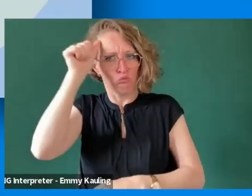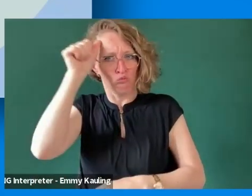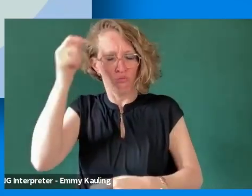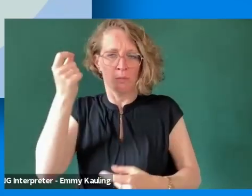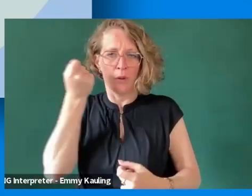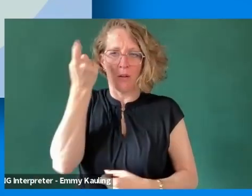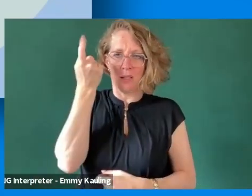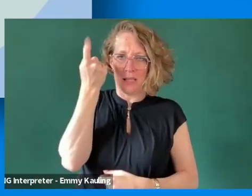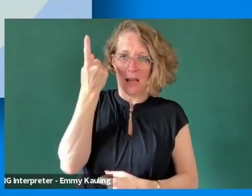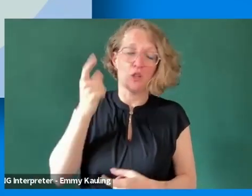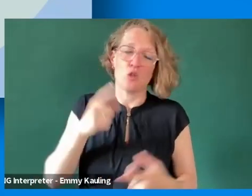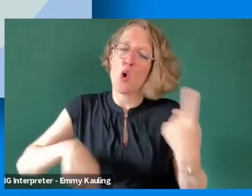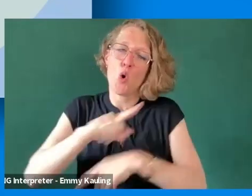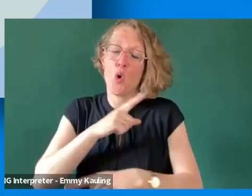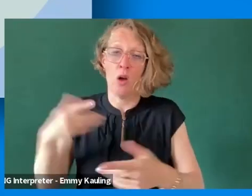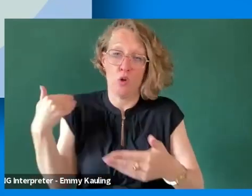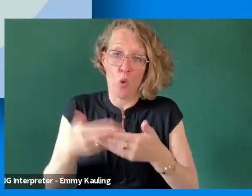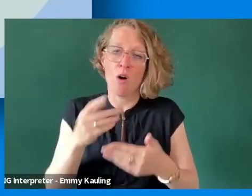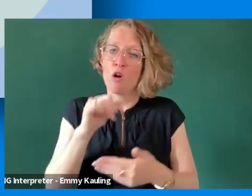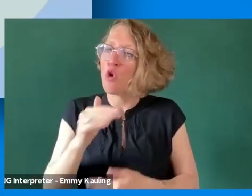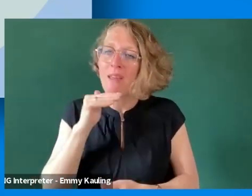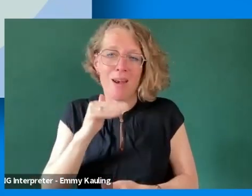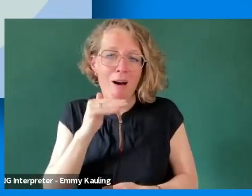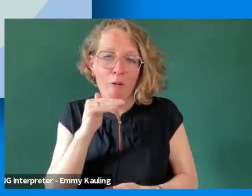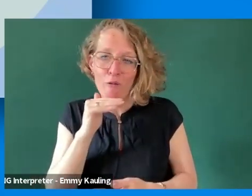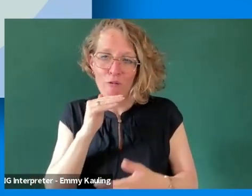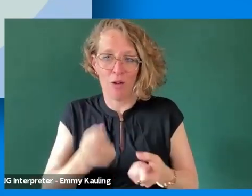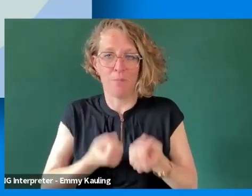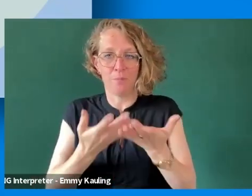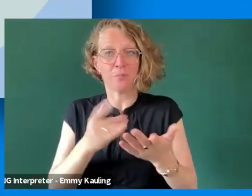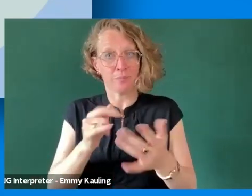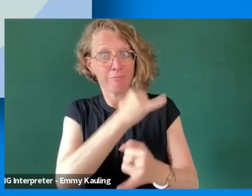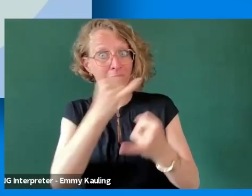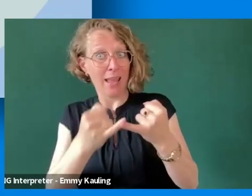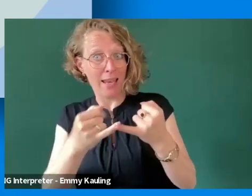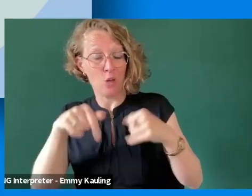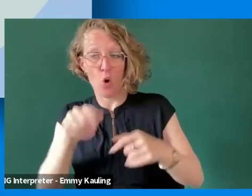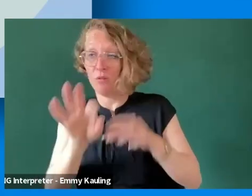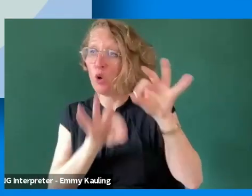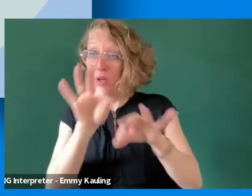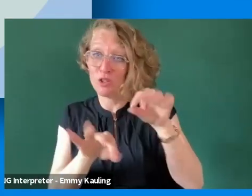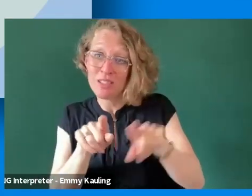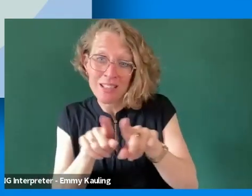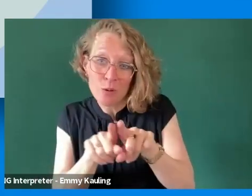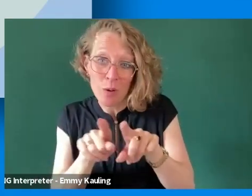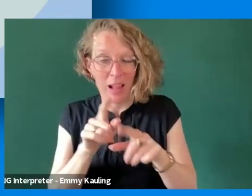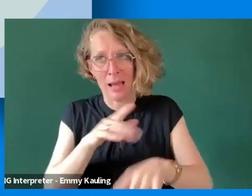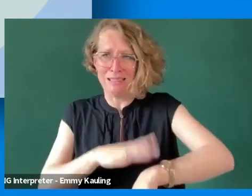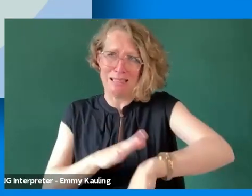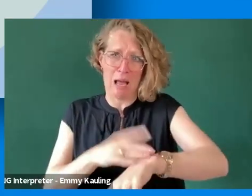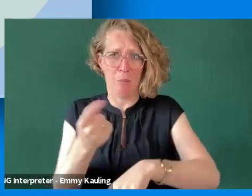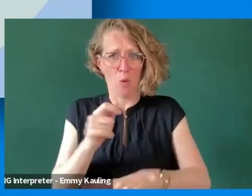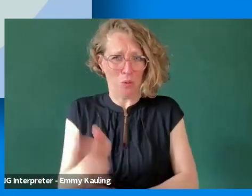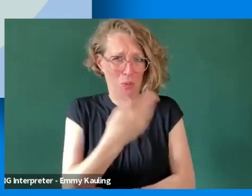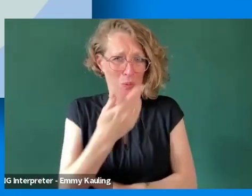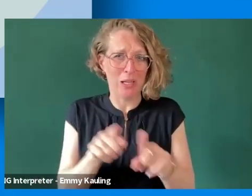don't do enough of. And so that takes us to the end of the questions, and we're coming towards the end of our time. So